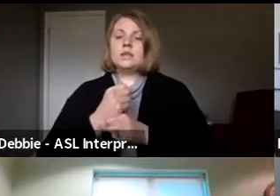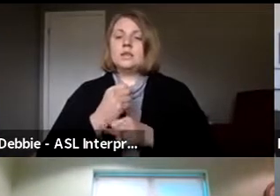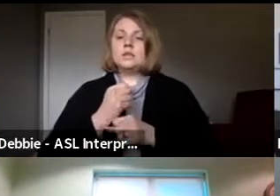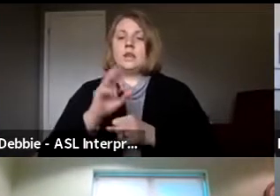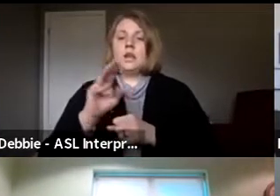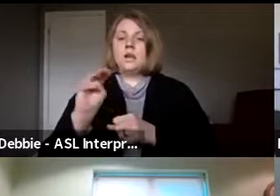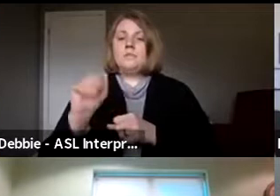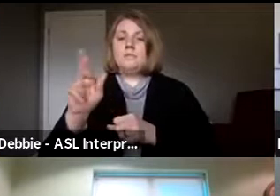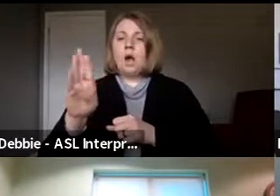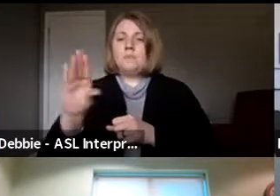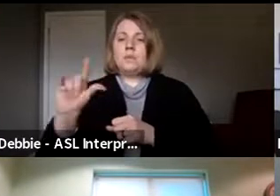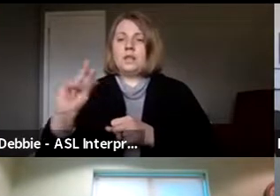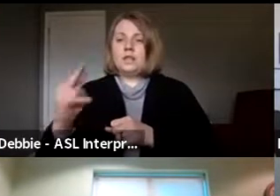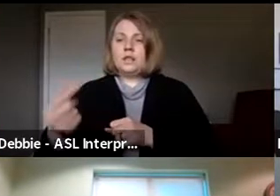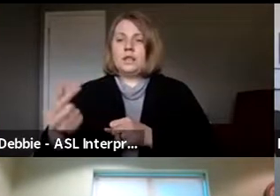do marbling. So